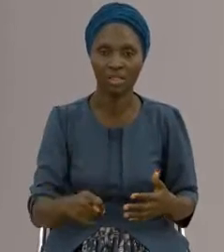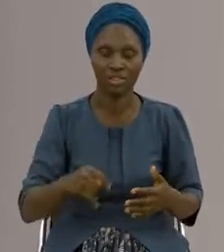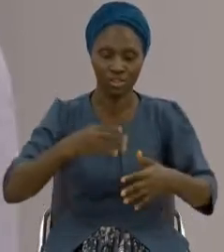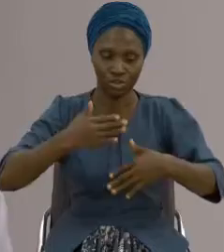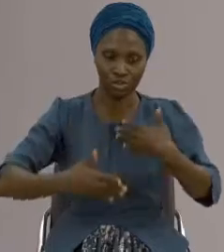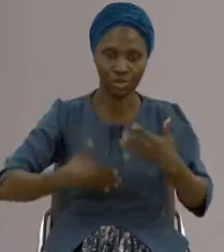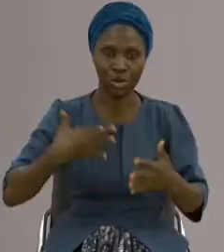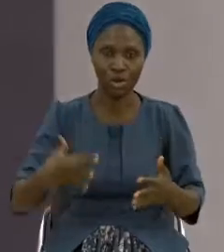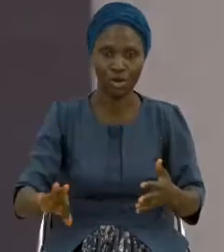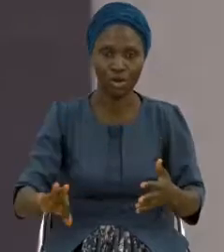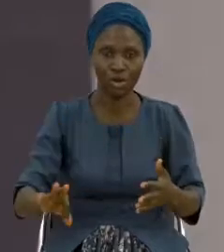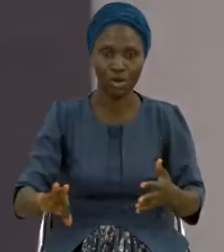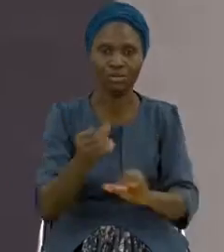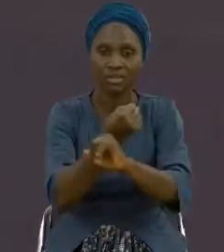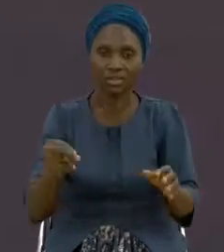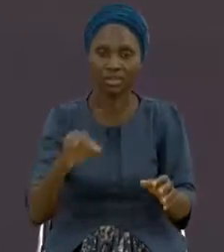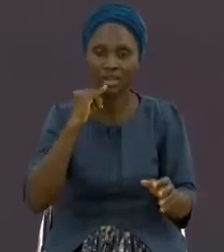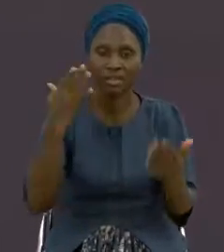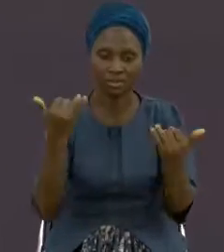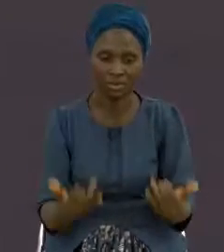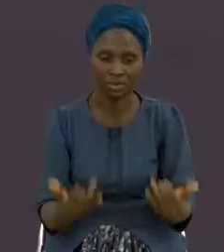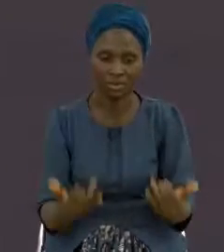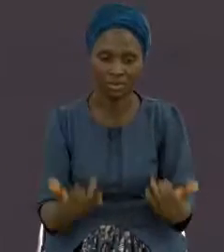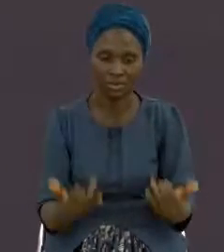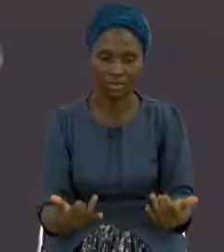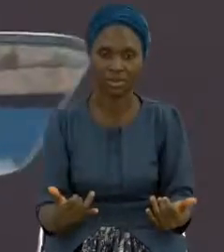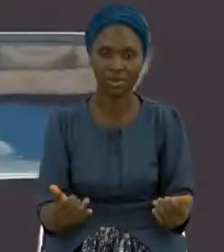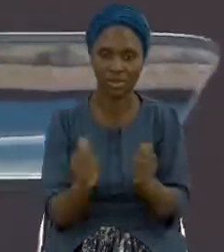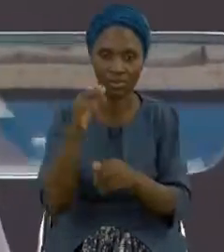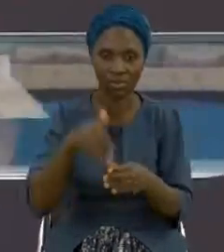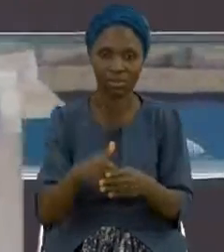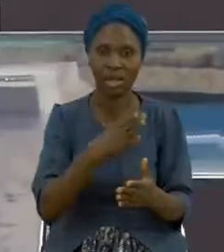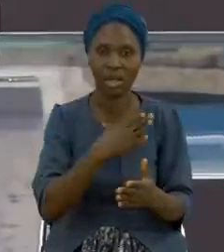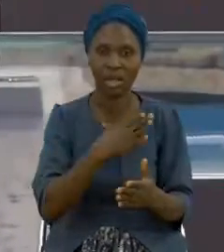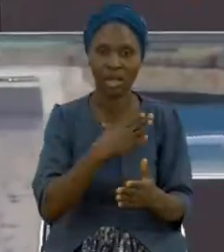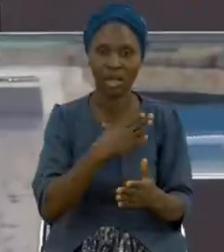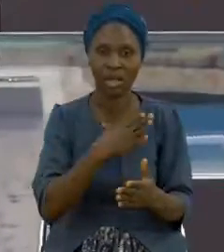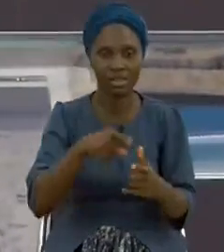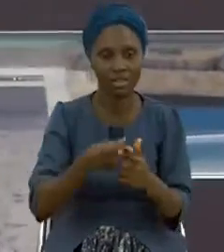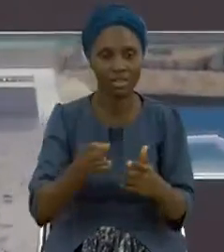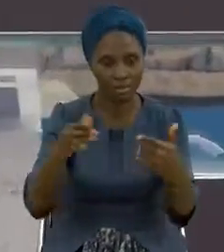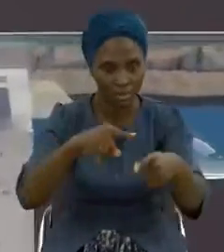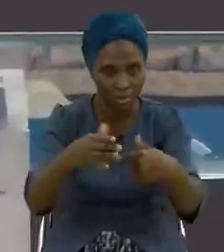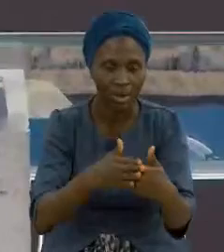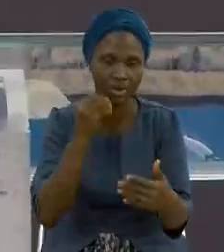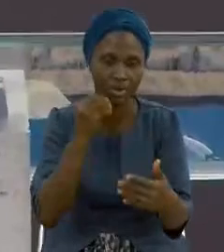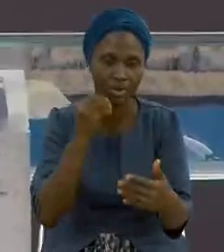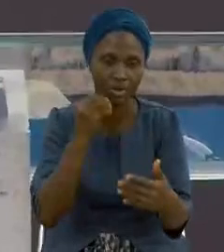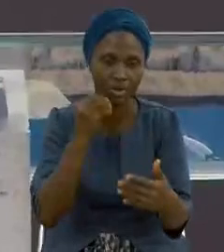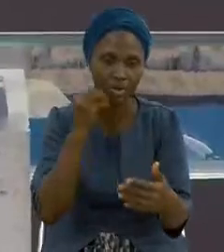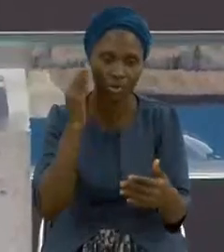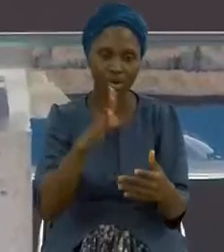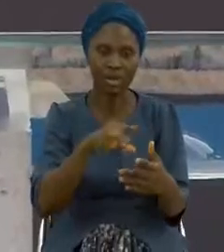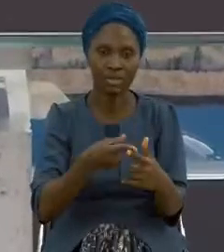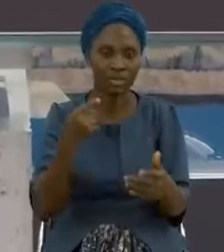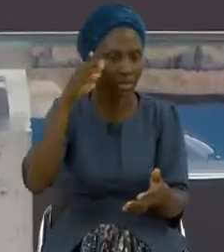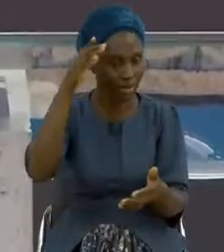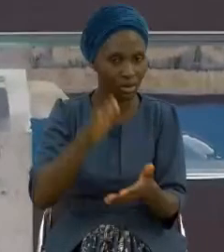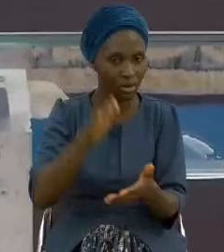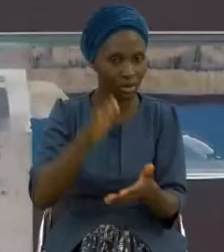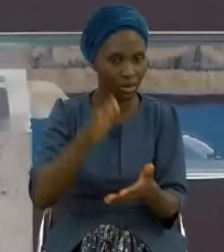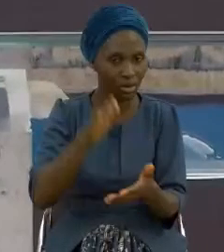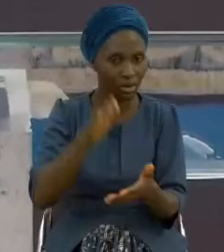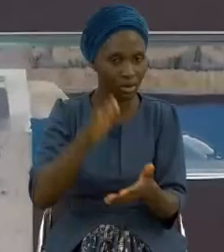within. And then gets back home. And the husband is still like he was before. Always